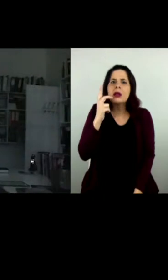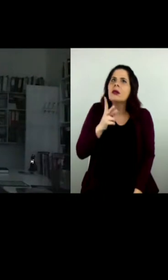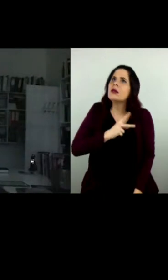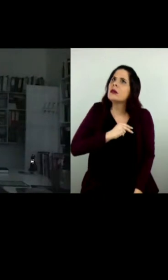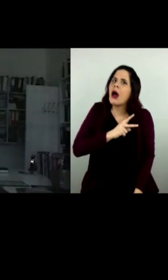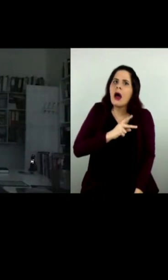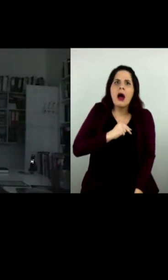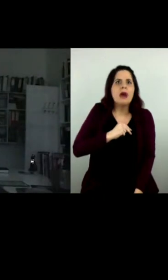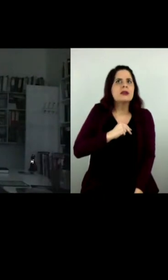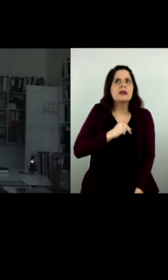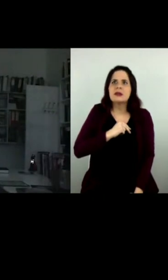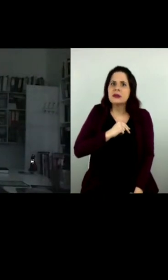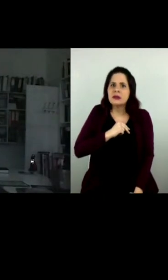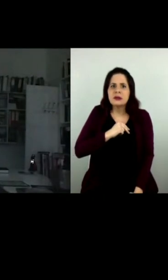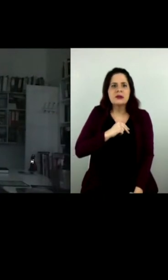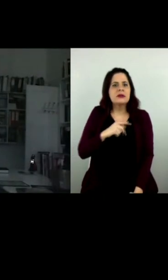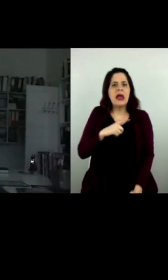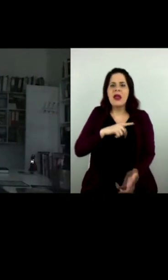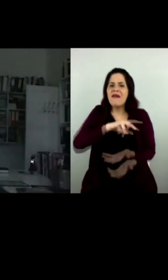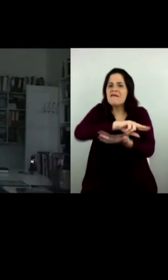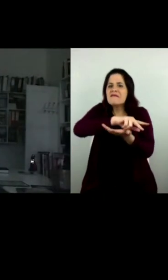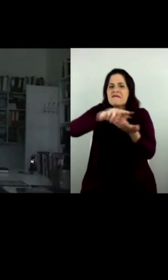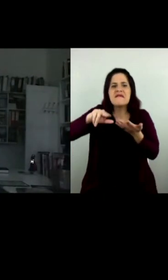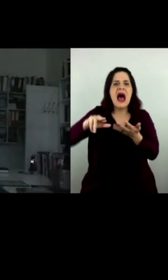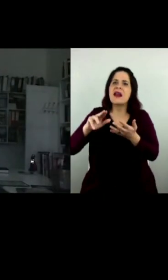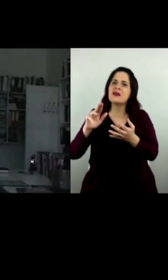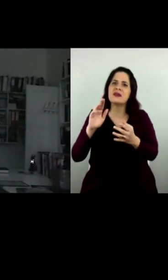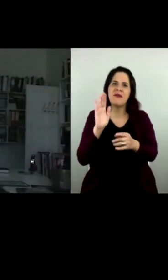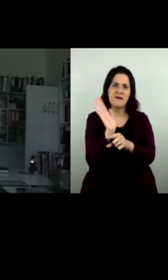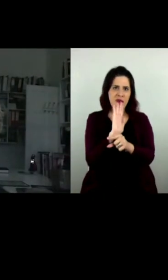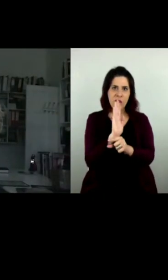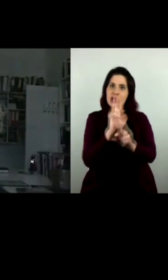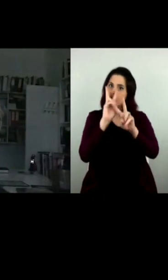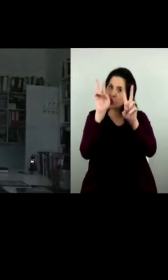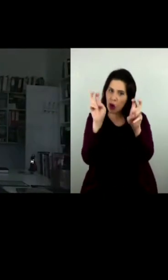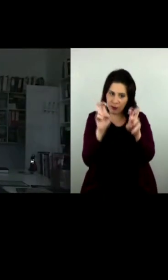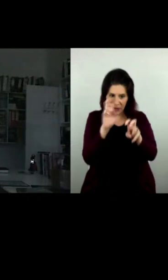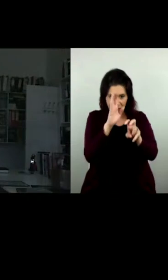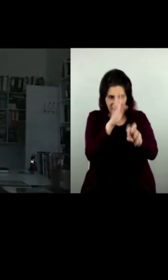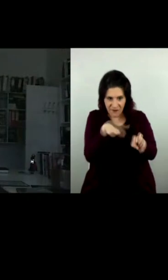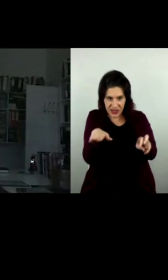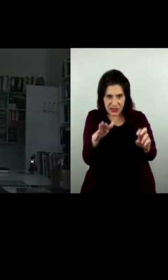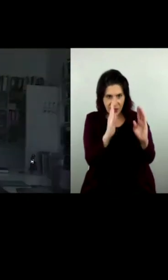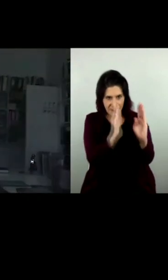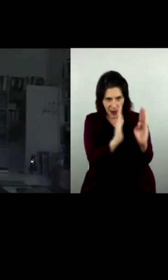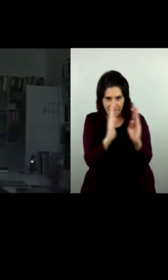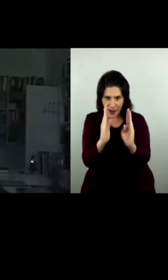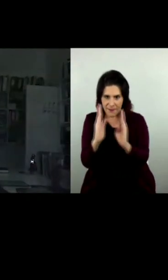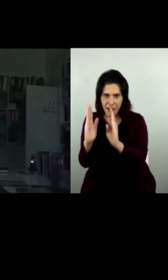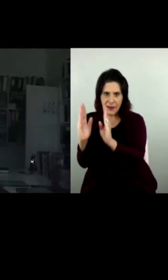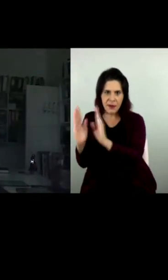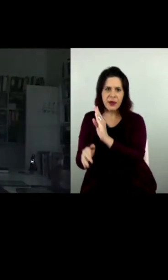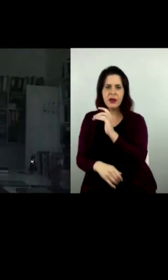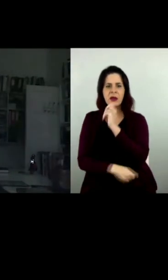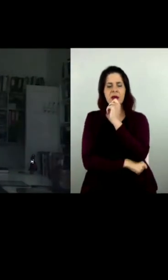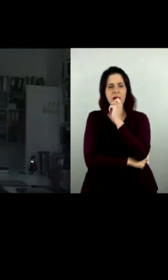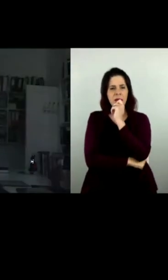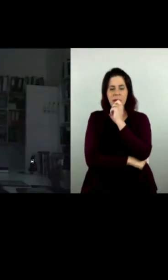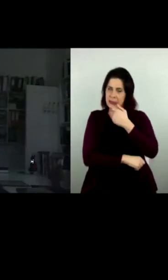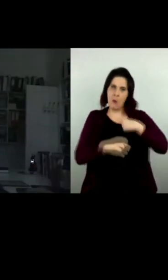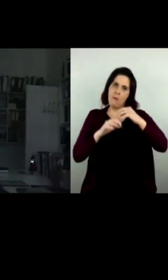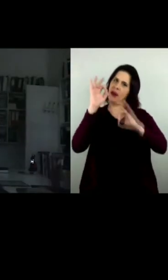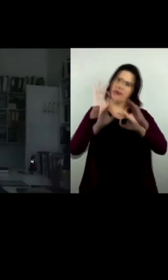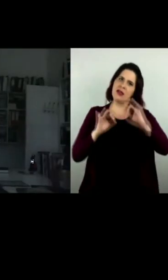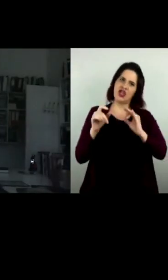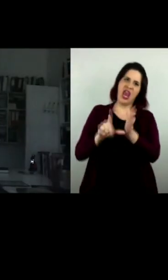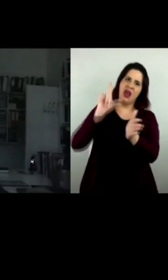of images from films about childhood. And it totally unplanned.